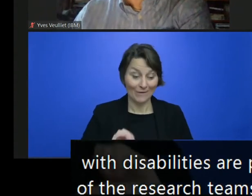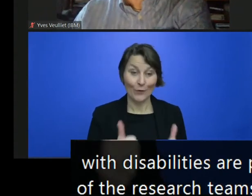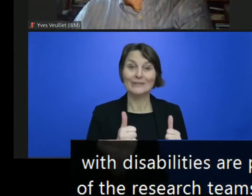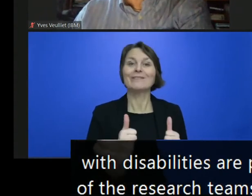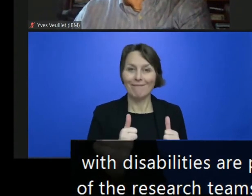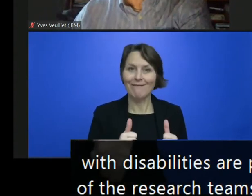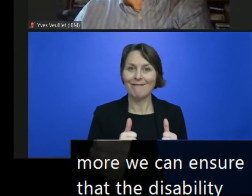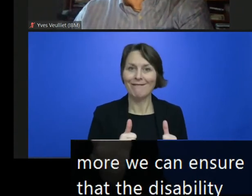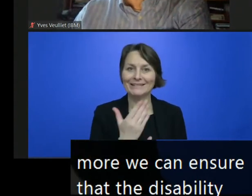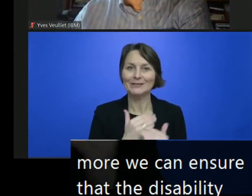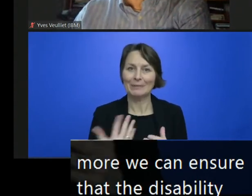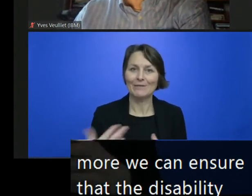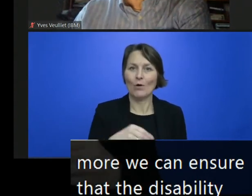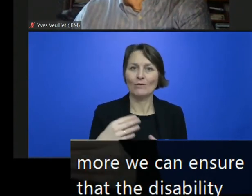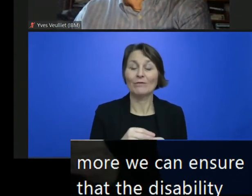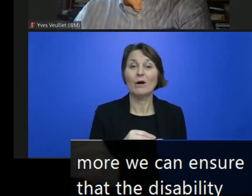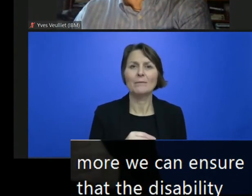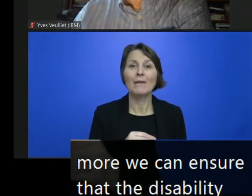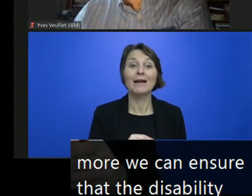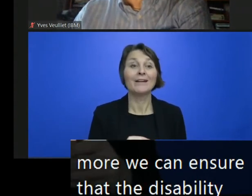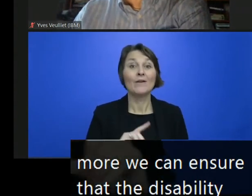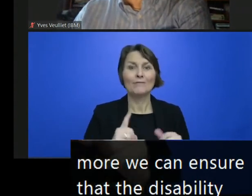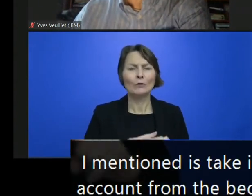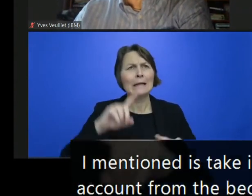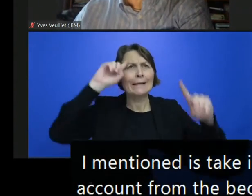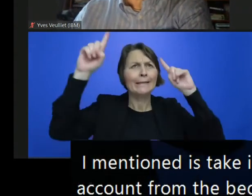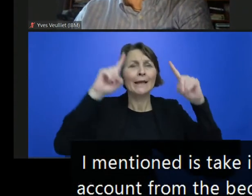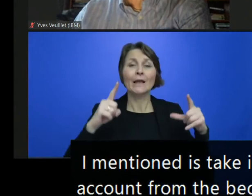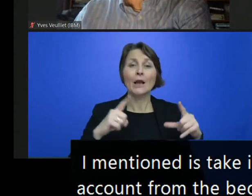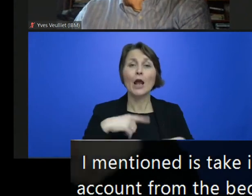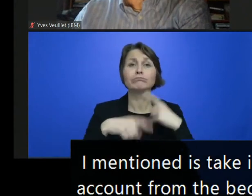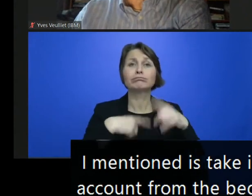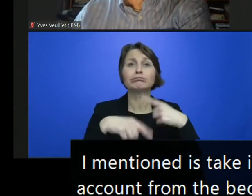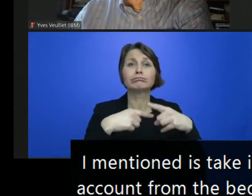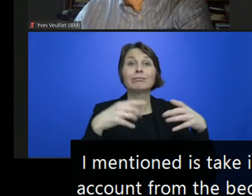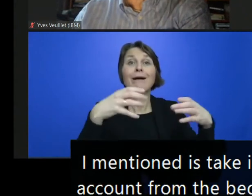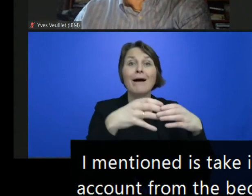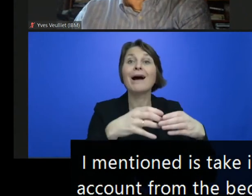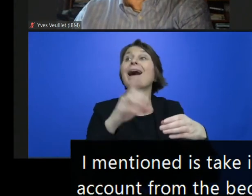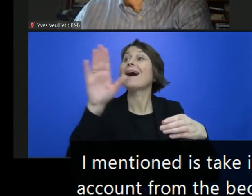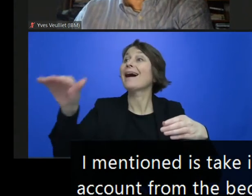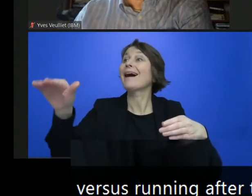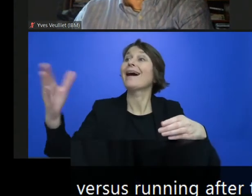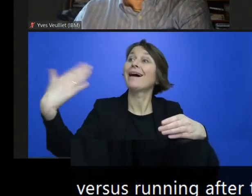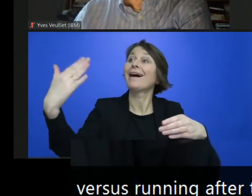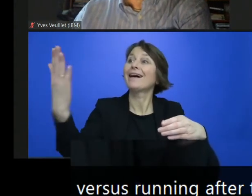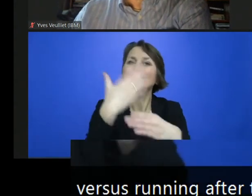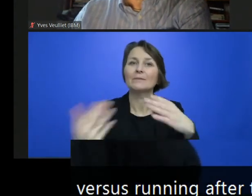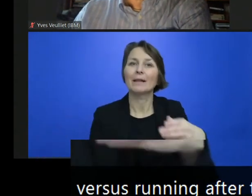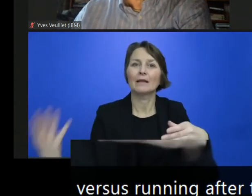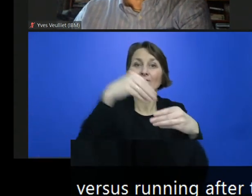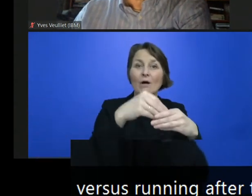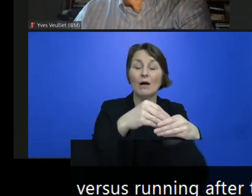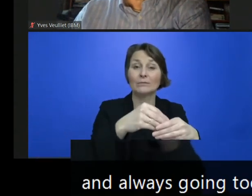train and always coming too late, because by the time you've made that train accessible or that new software already, not, the new version is coming out, which